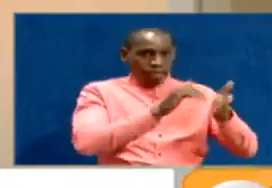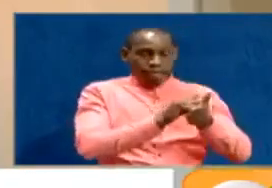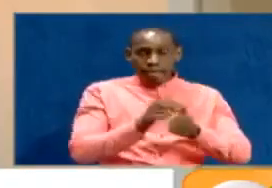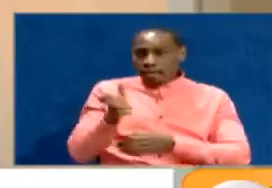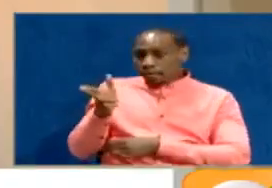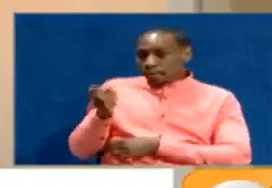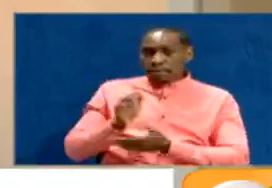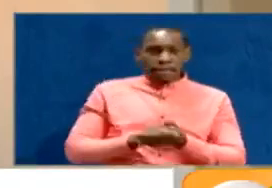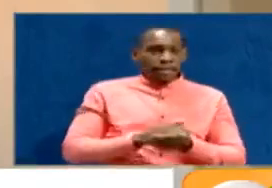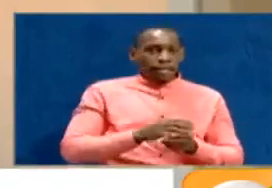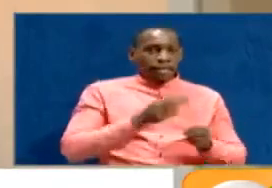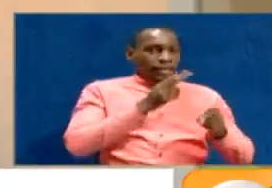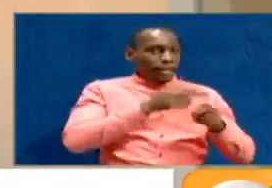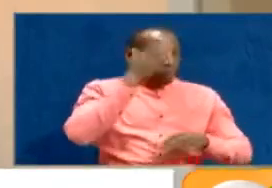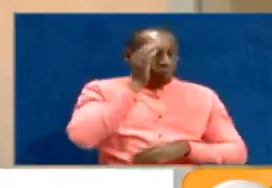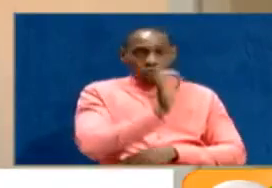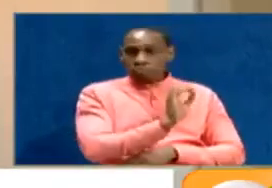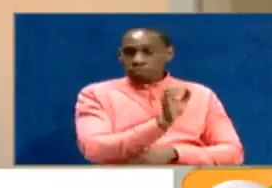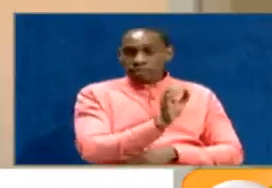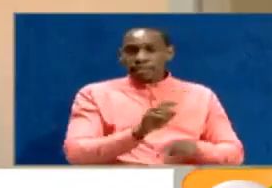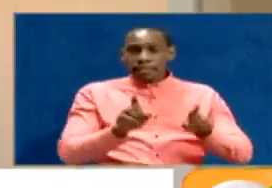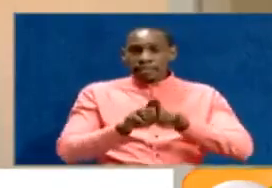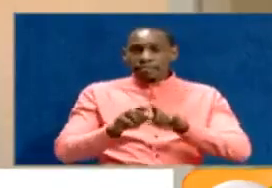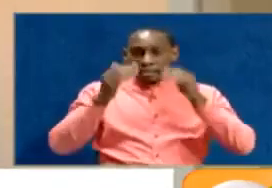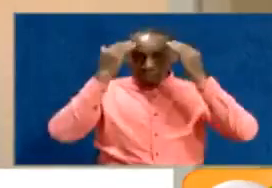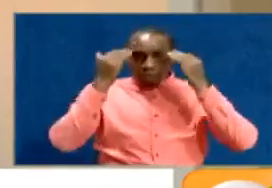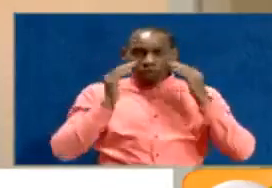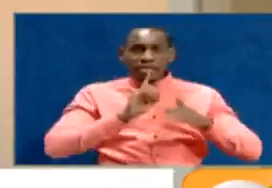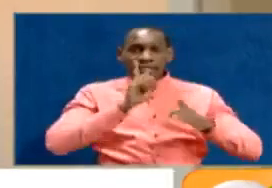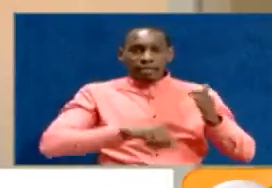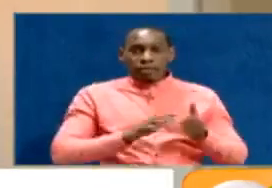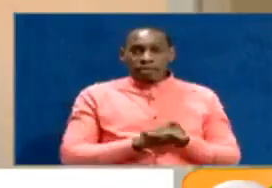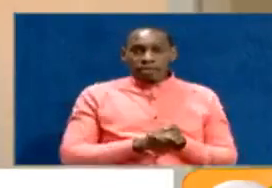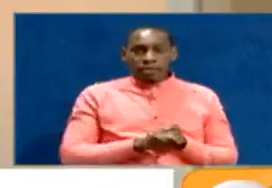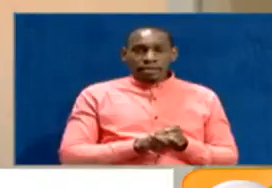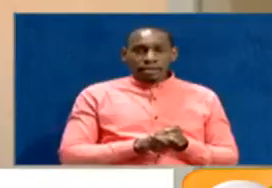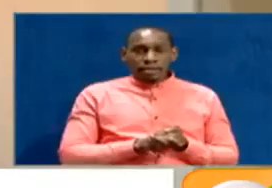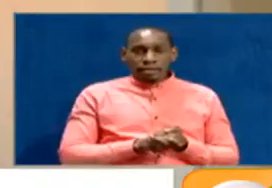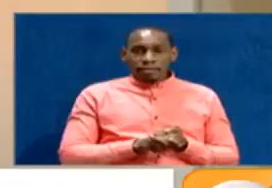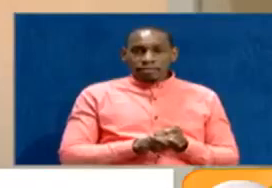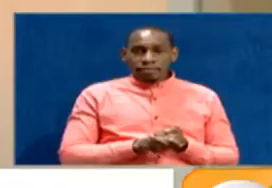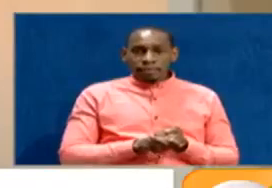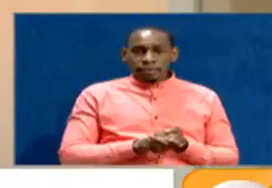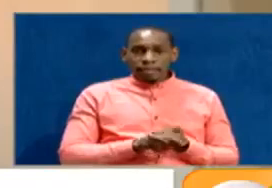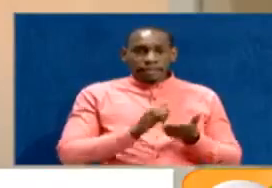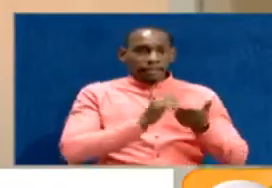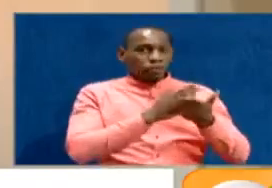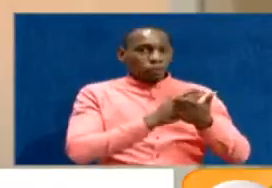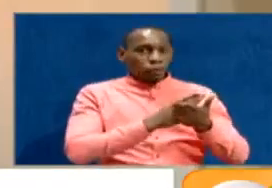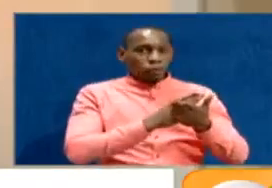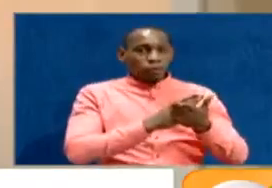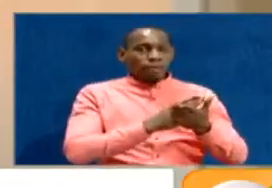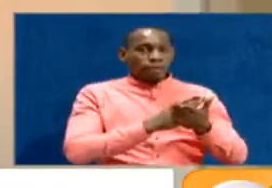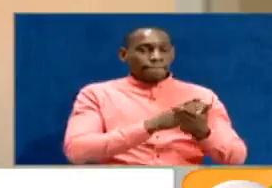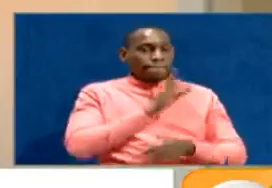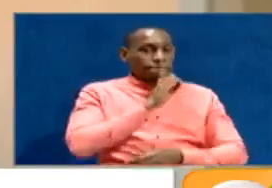pulled the trigger is still a mystery in what the court terms as the blue code of silence.